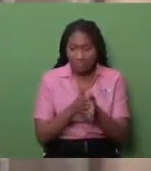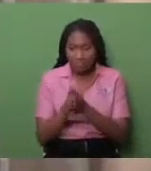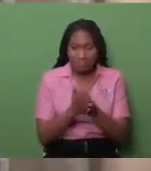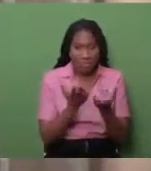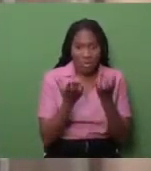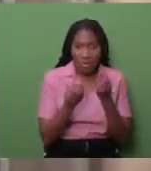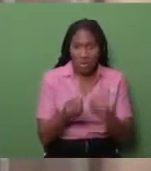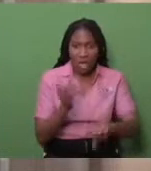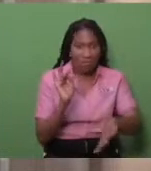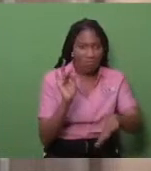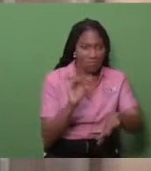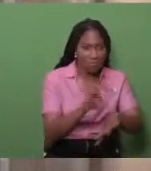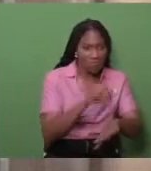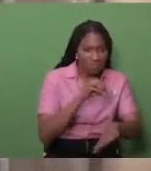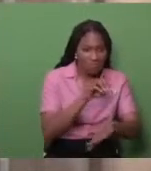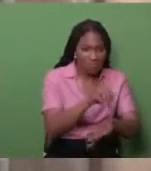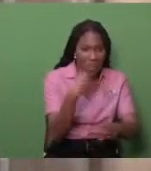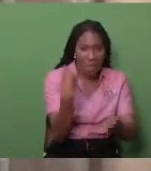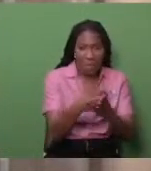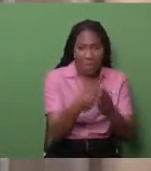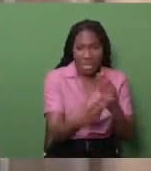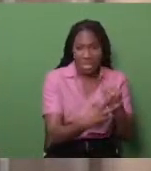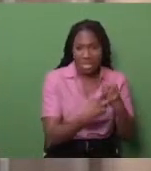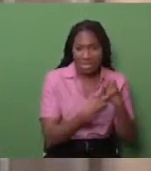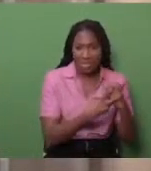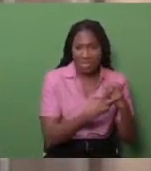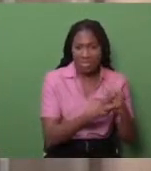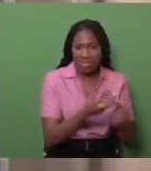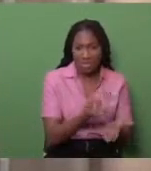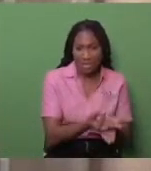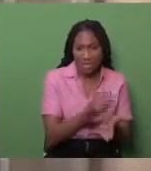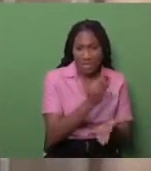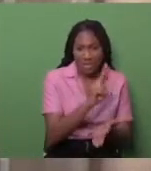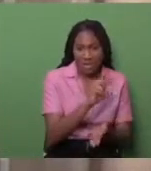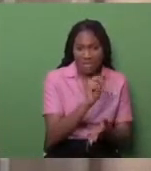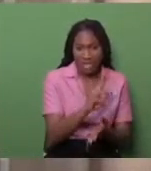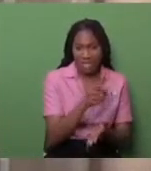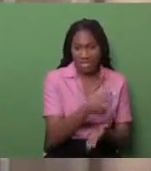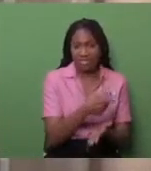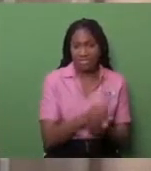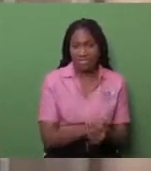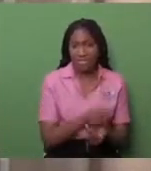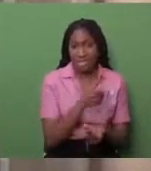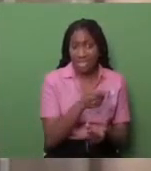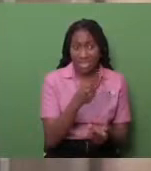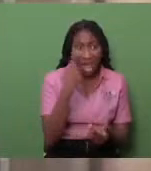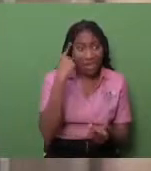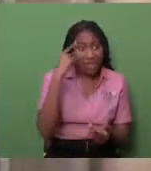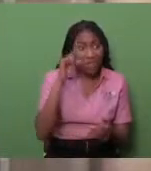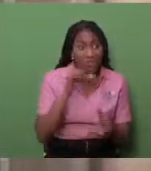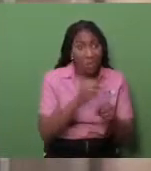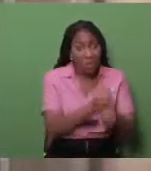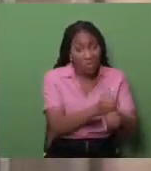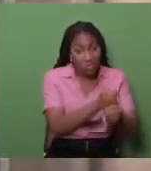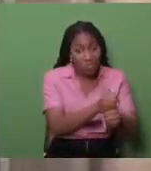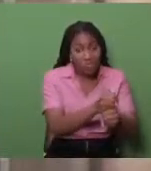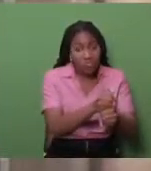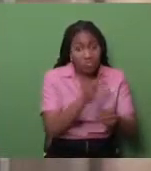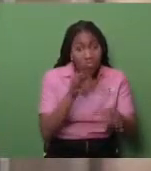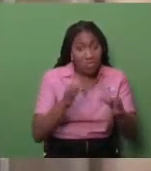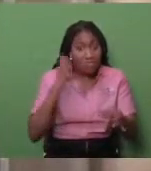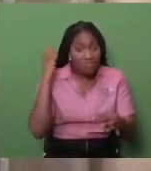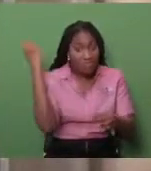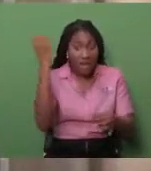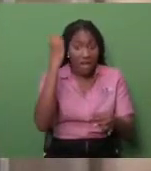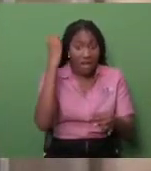and civilization fund. That fund is our legacy for the next generation. It is our rainy day fund, as I said. And yes, COVID